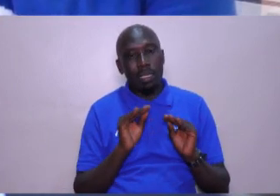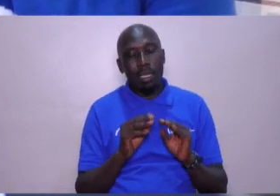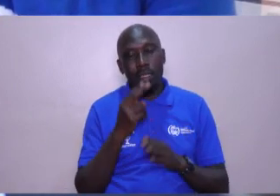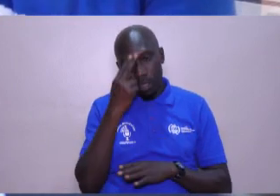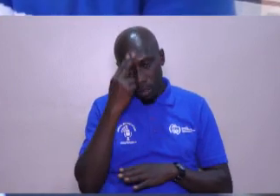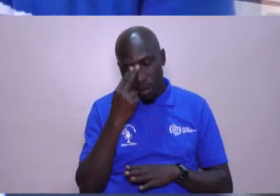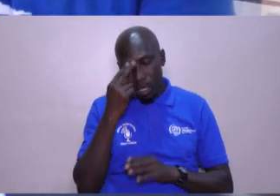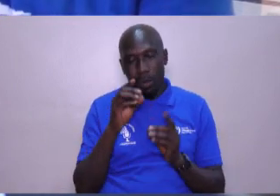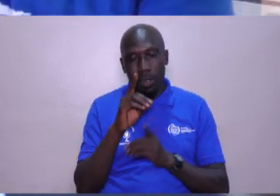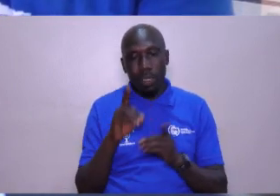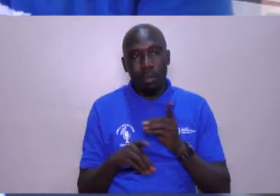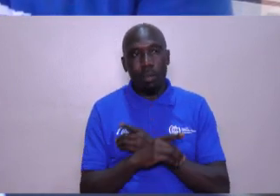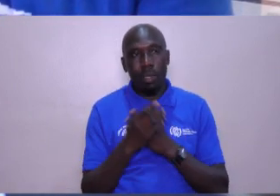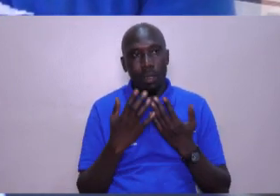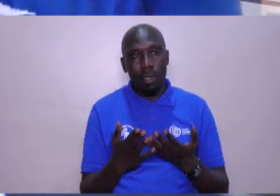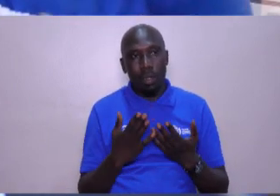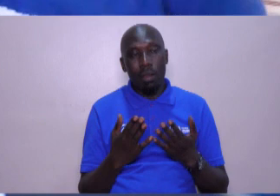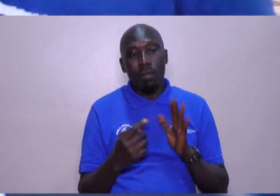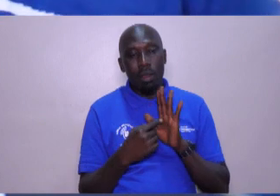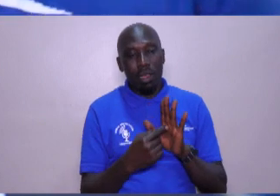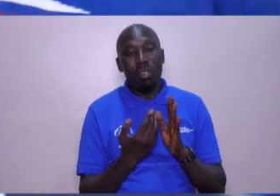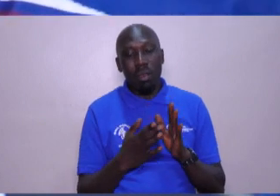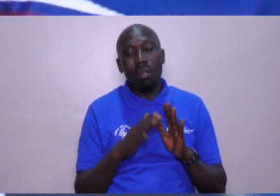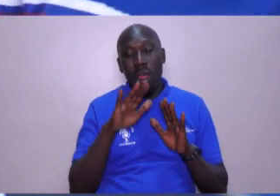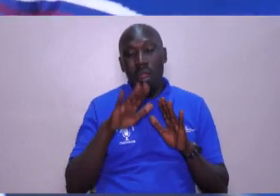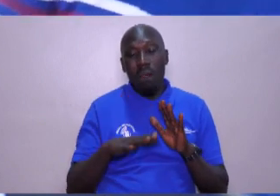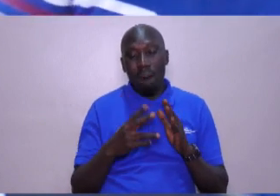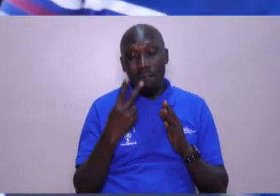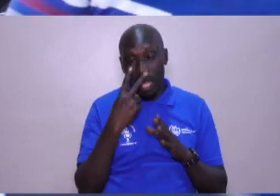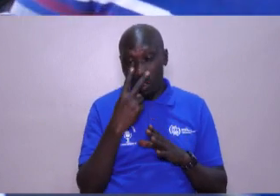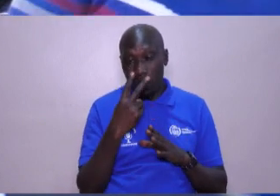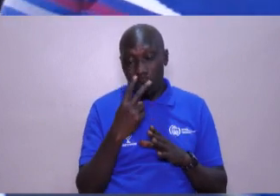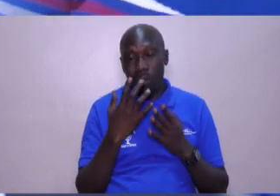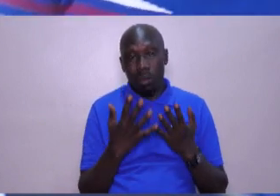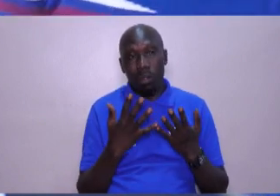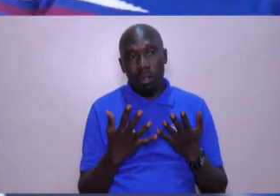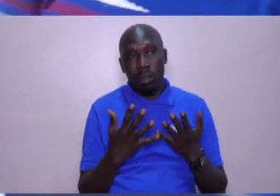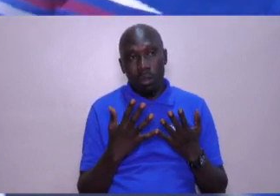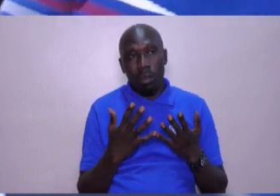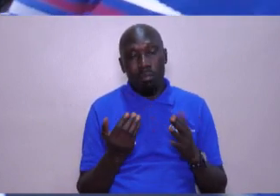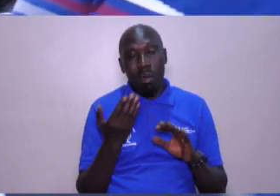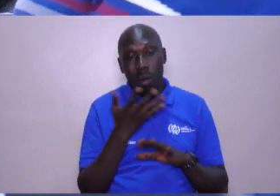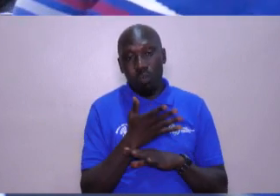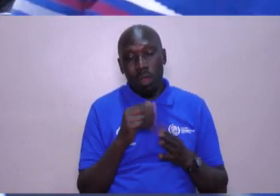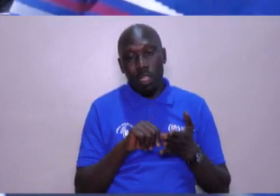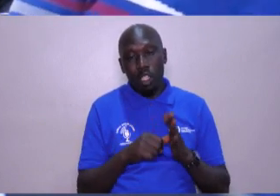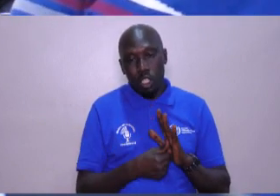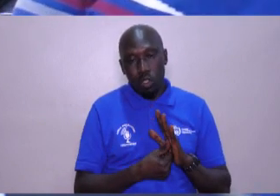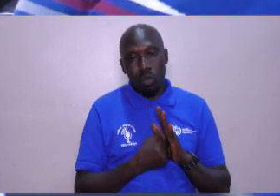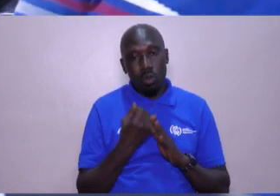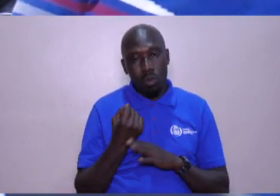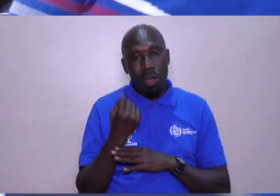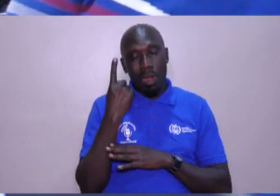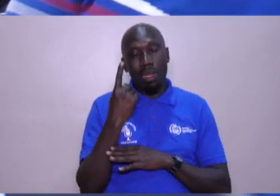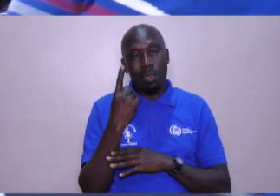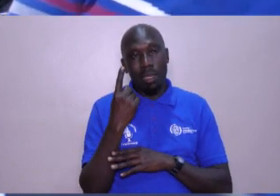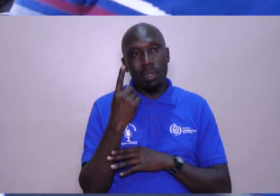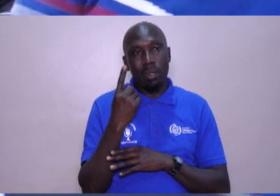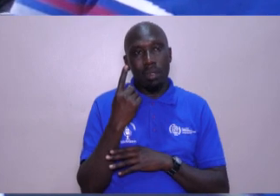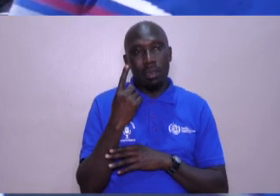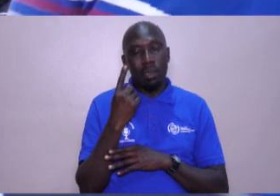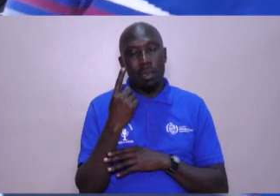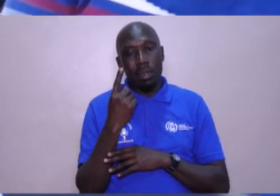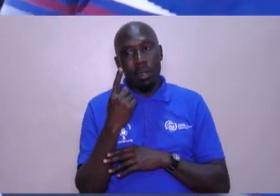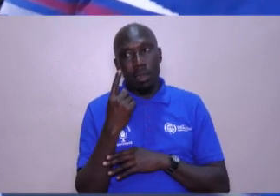disabilities, especially those with low vision and vision, they have issues to understand concepts.